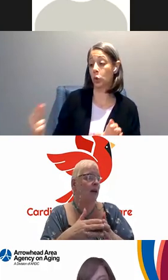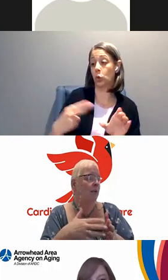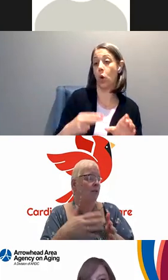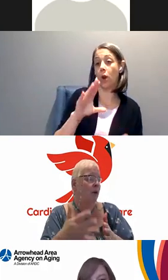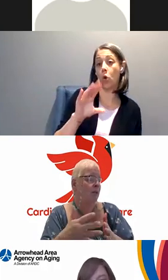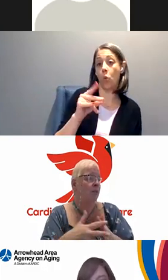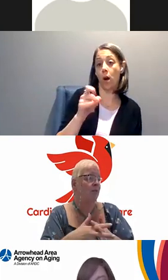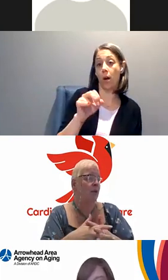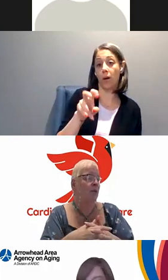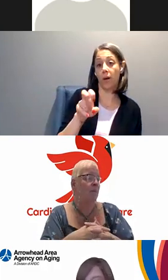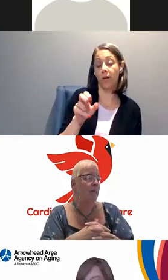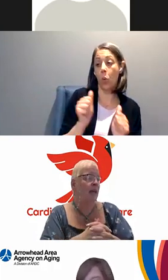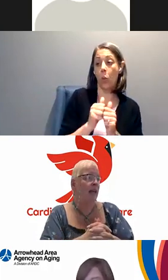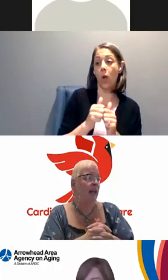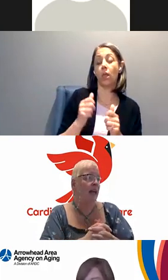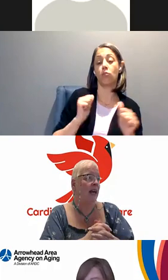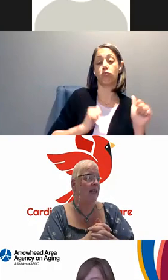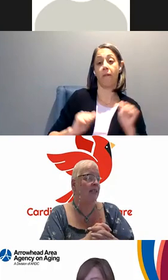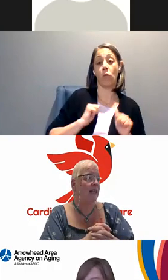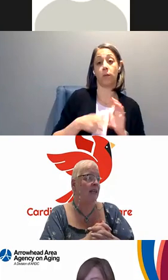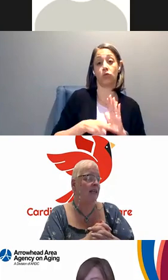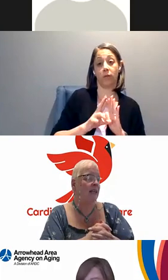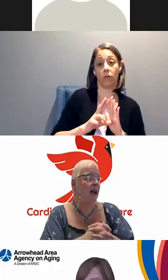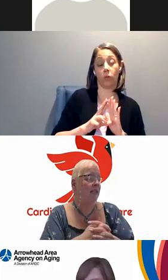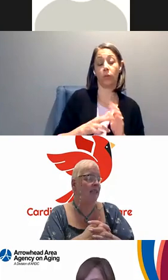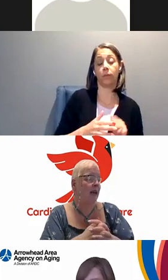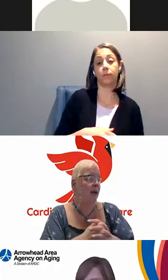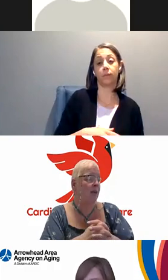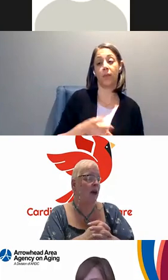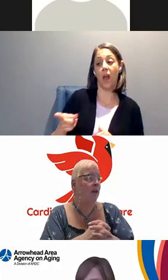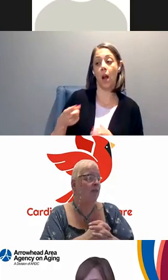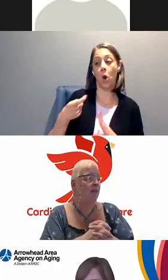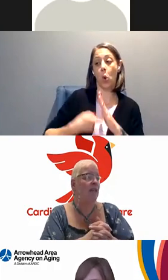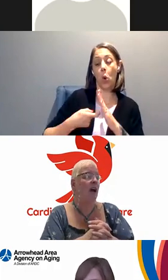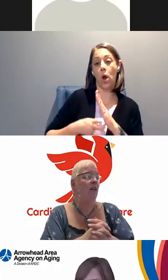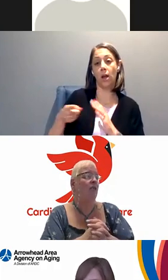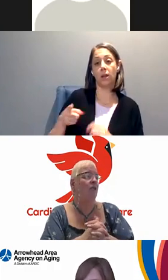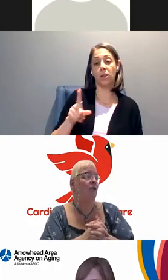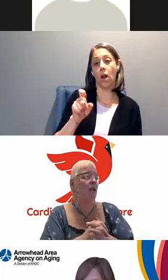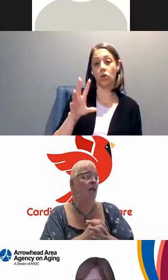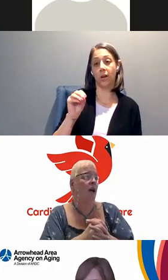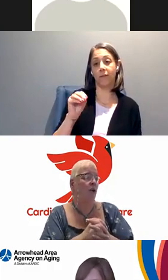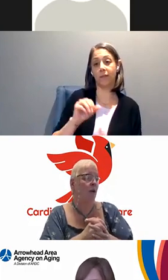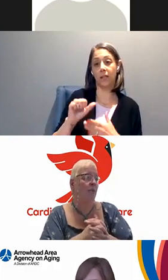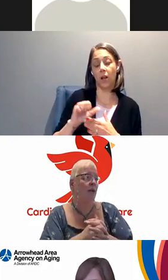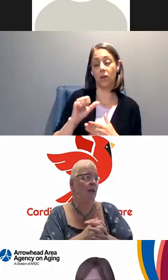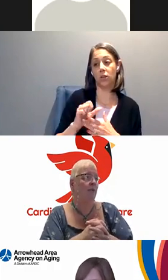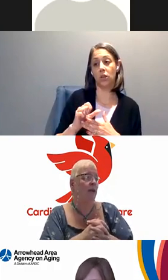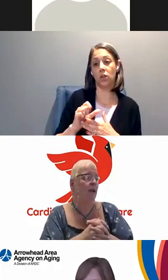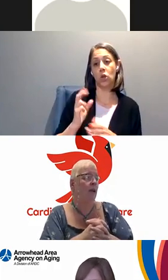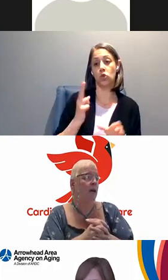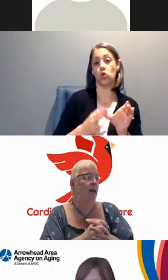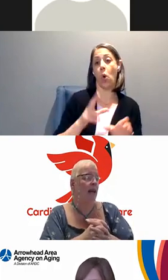with performance review, and it costs them $150 to join our